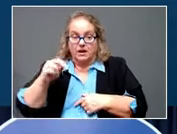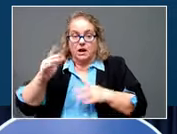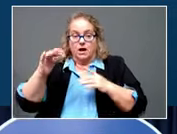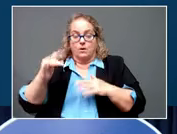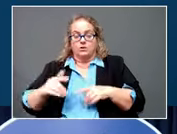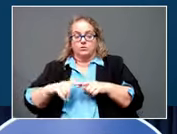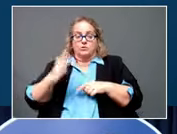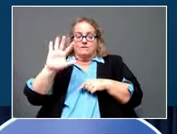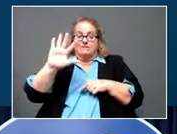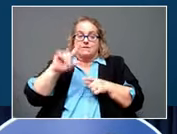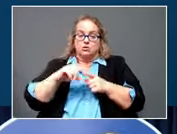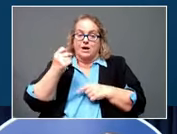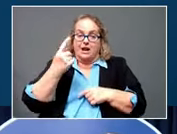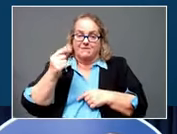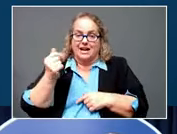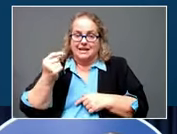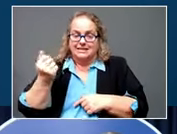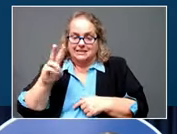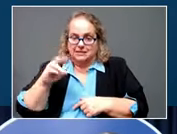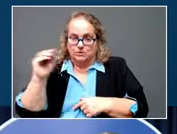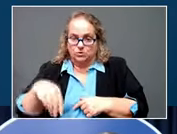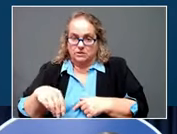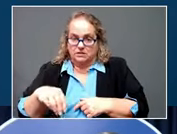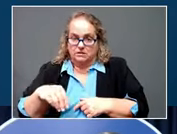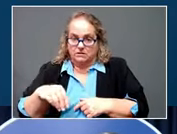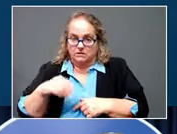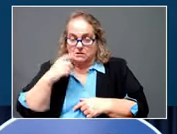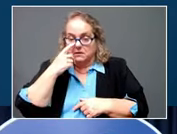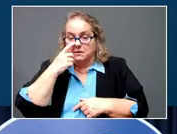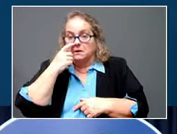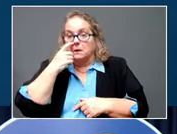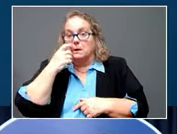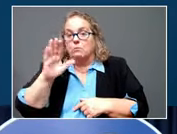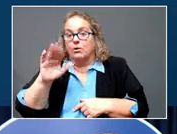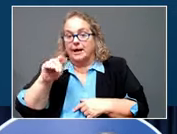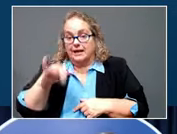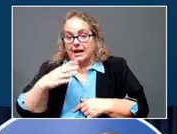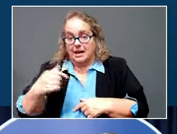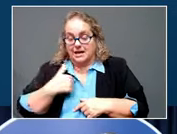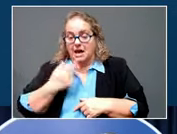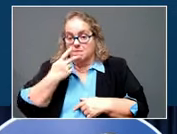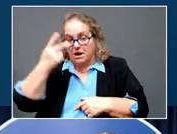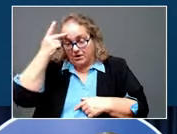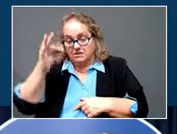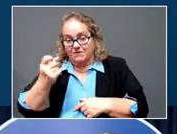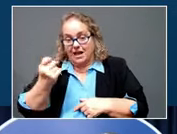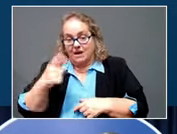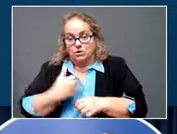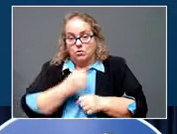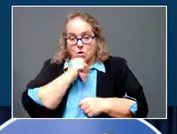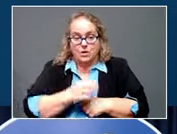11, it's at 16%. So Brittany and I are parents of an 11-year-old and also a 12-year-old. We know